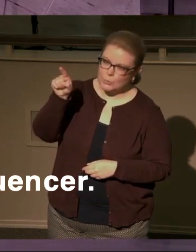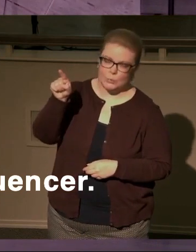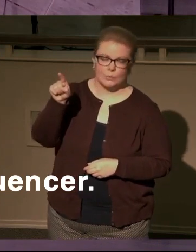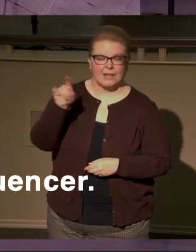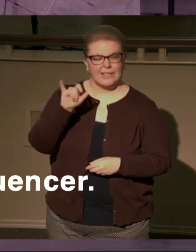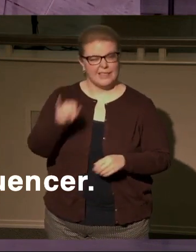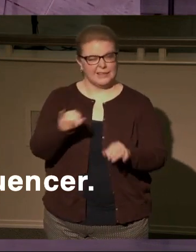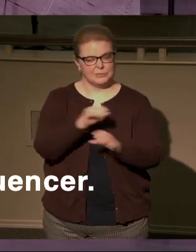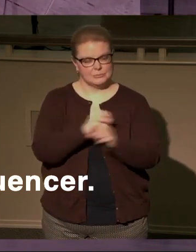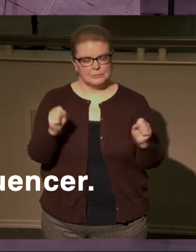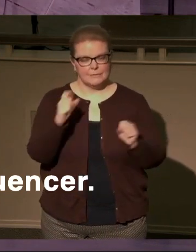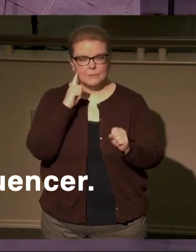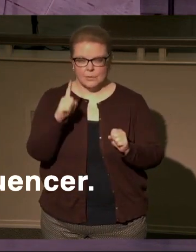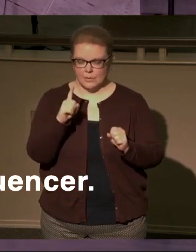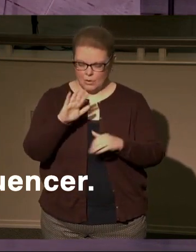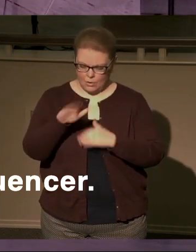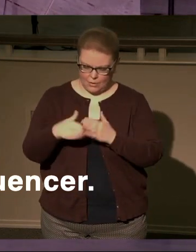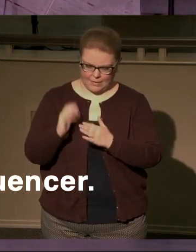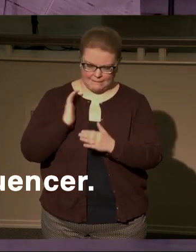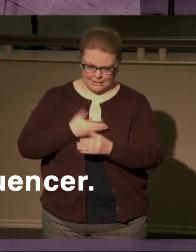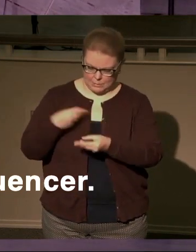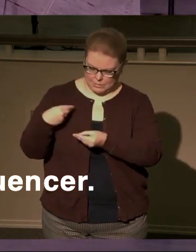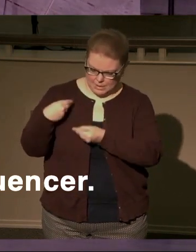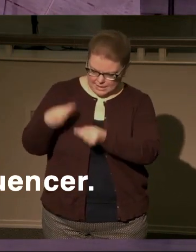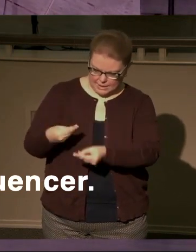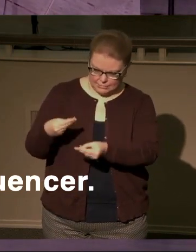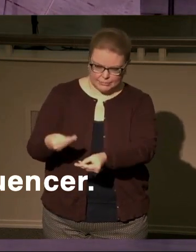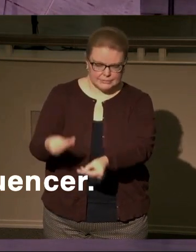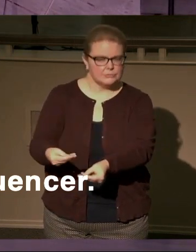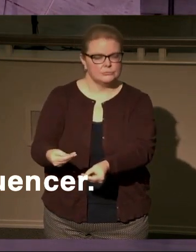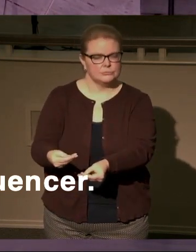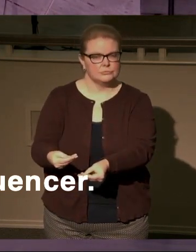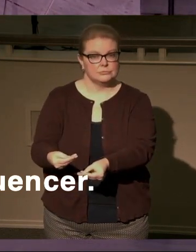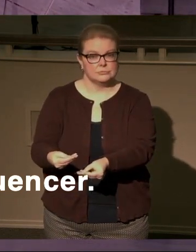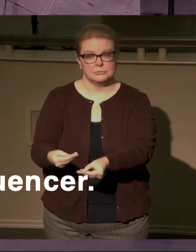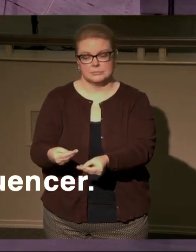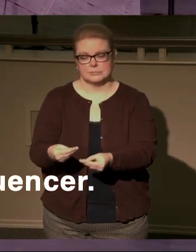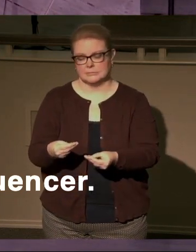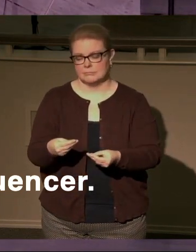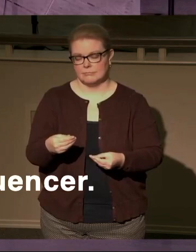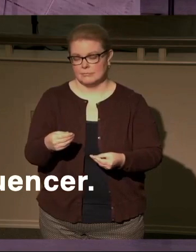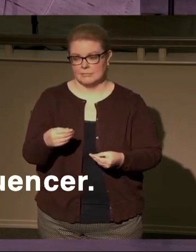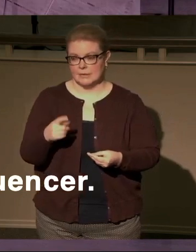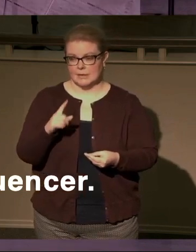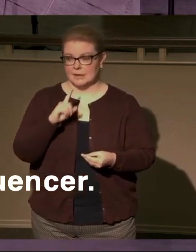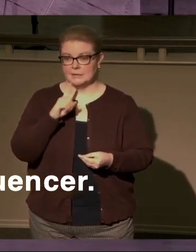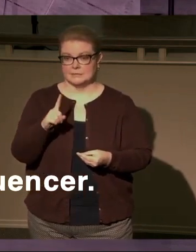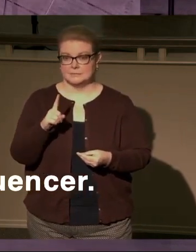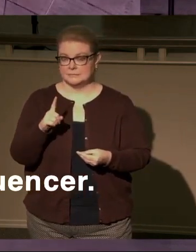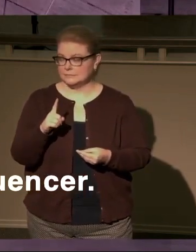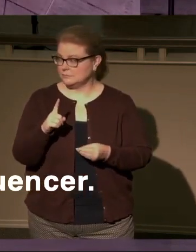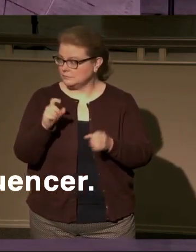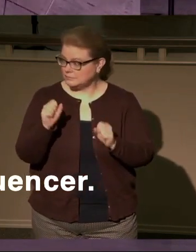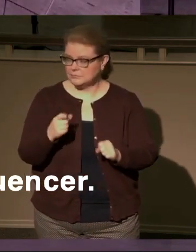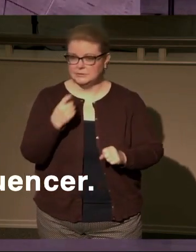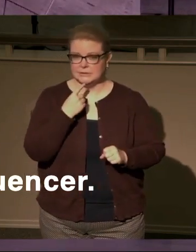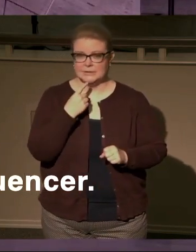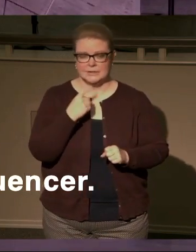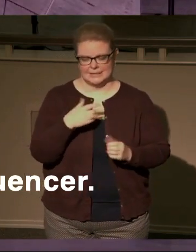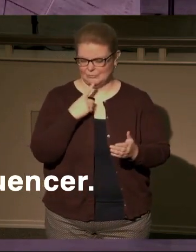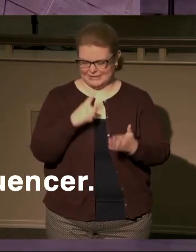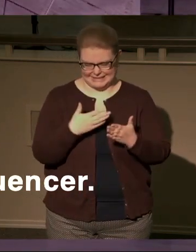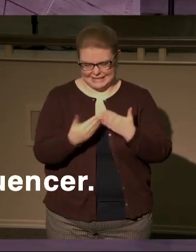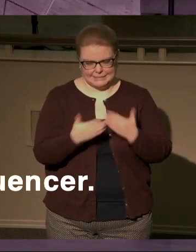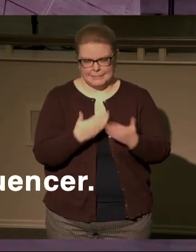for every bit of our heritage creation. And frankly, it goes as broadly as to say, it doesn't matter